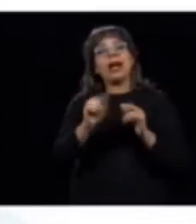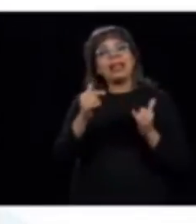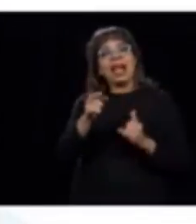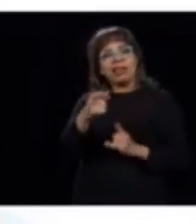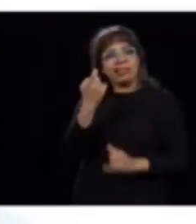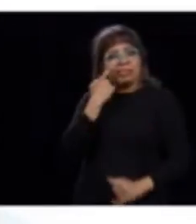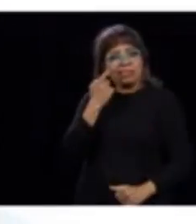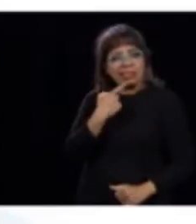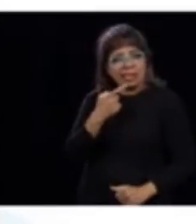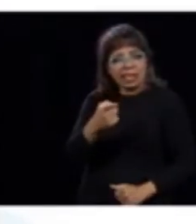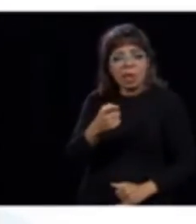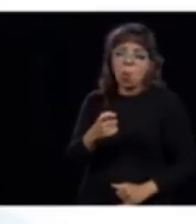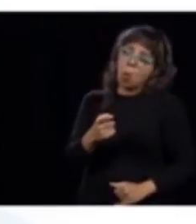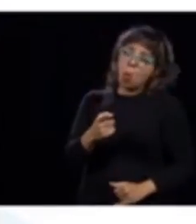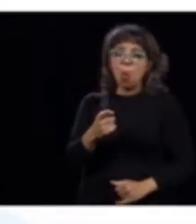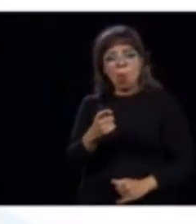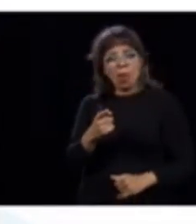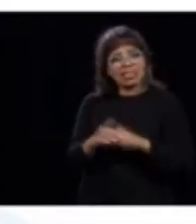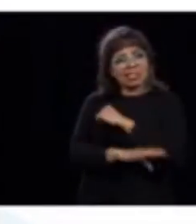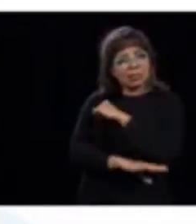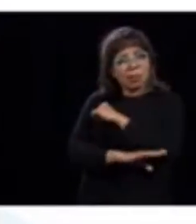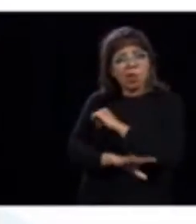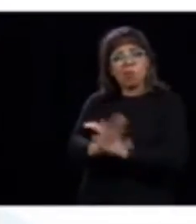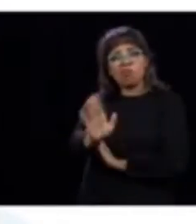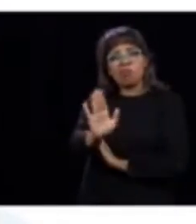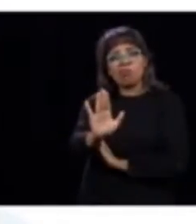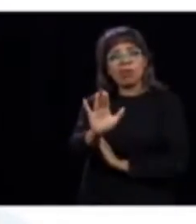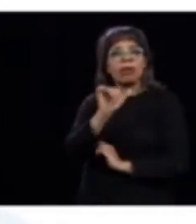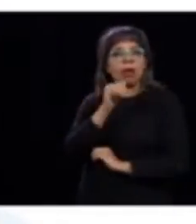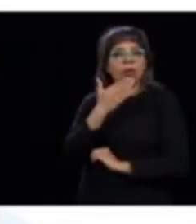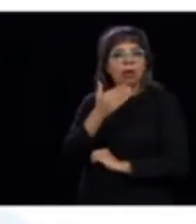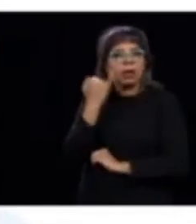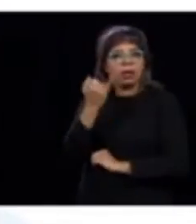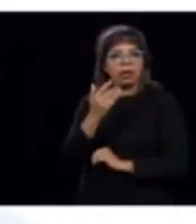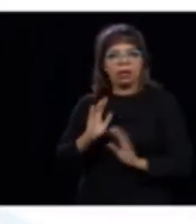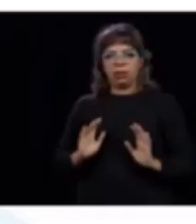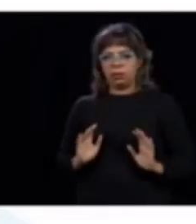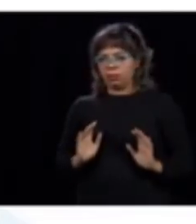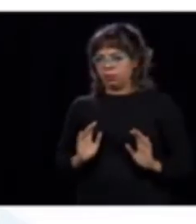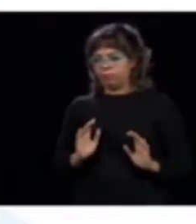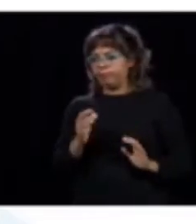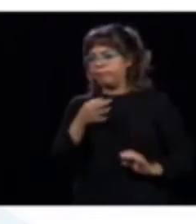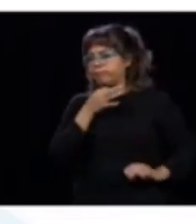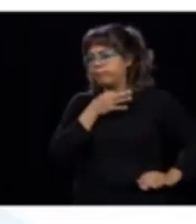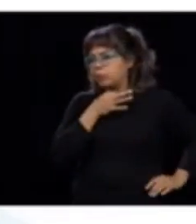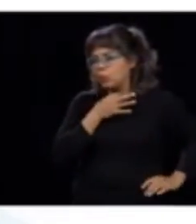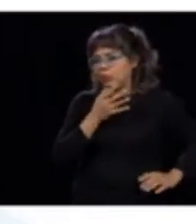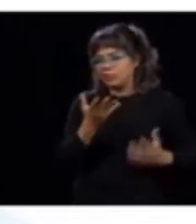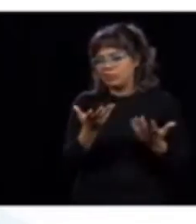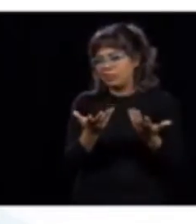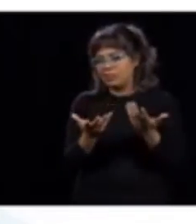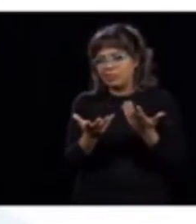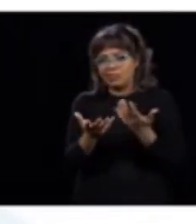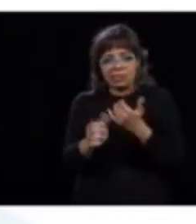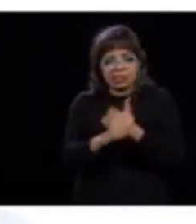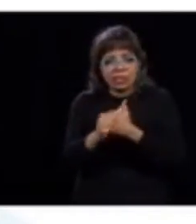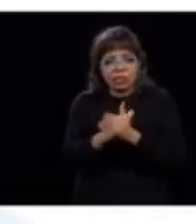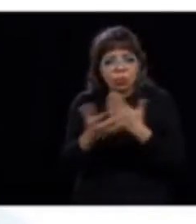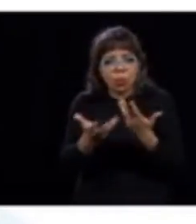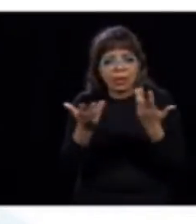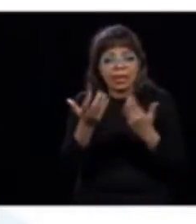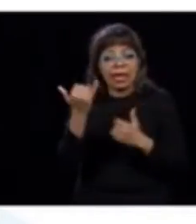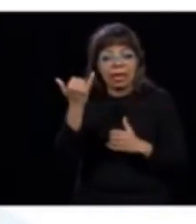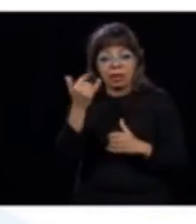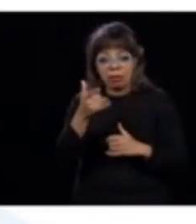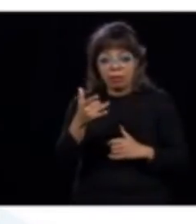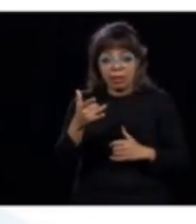Now you say, I don't think so. It's not a good idea. I want to understand exactly what are the dangers of having